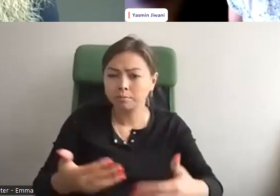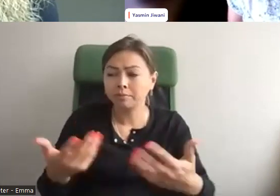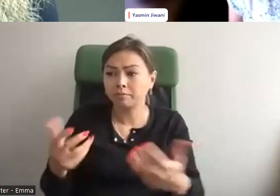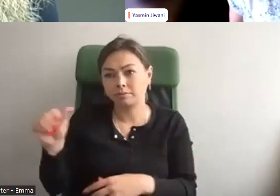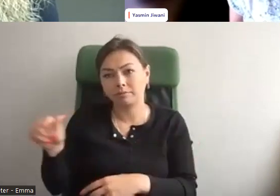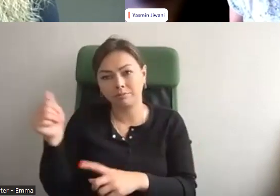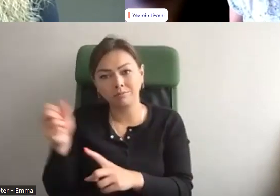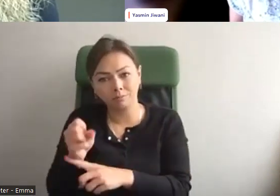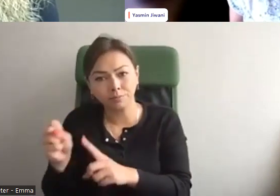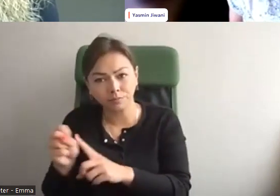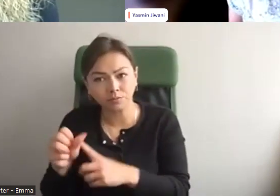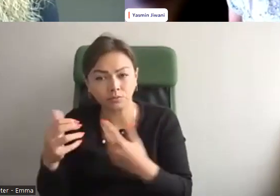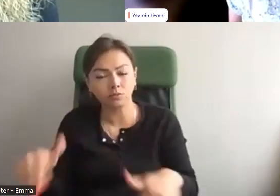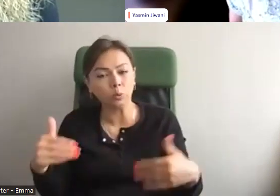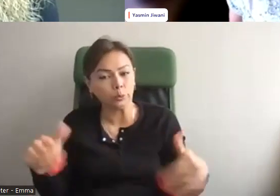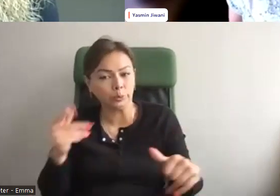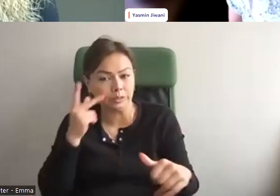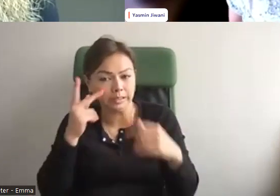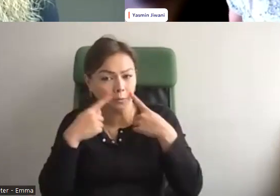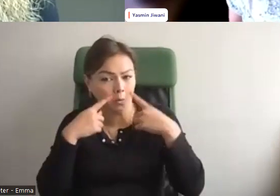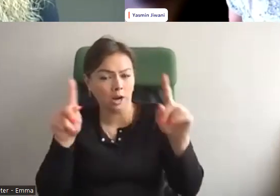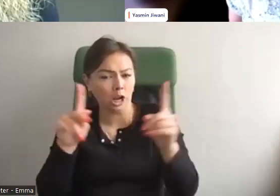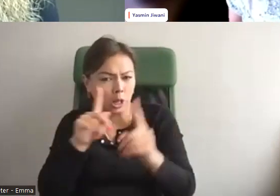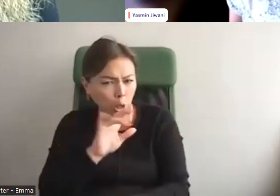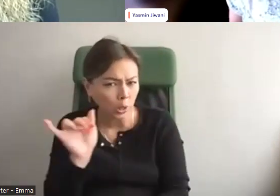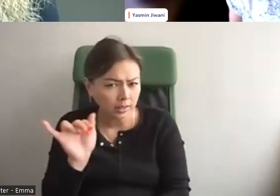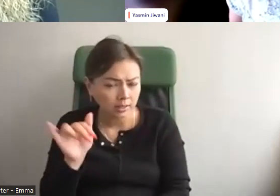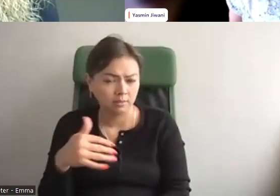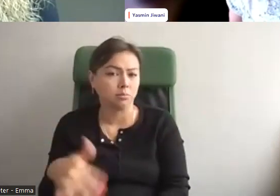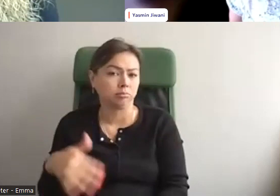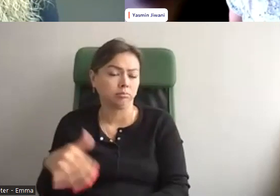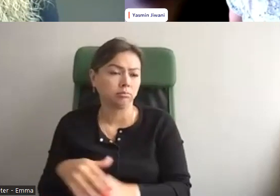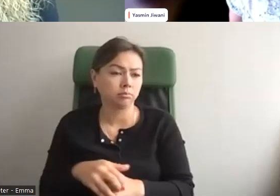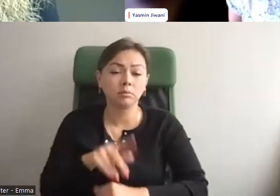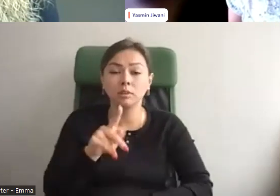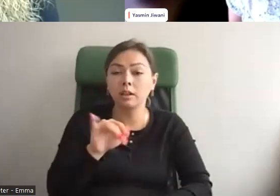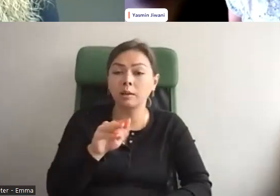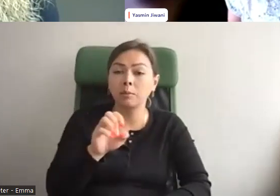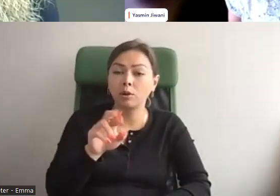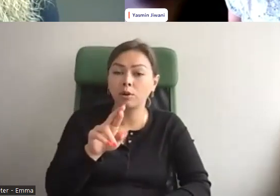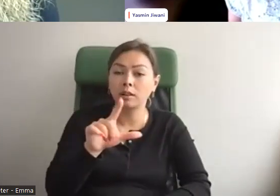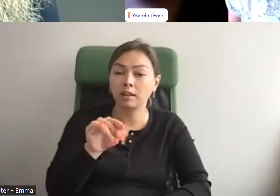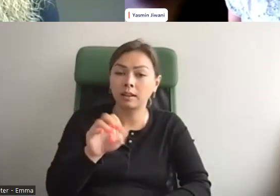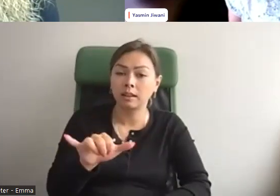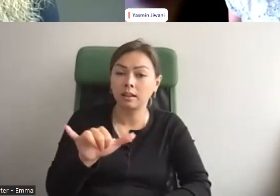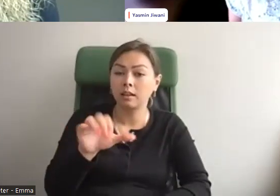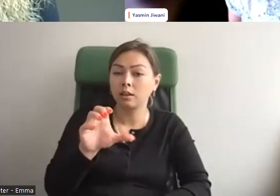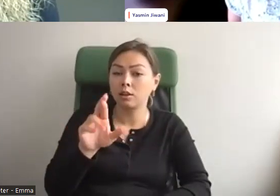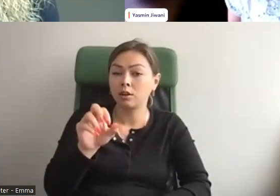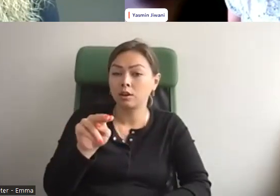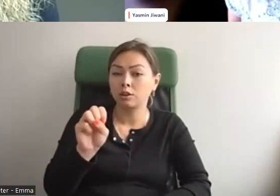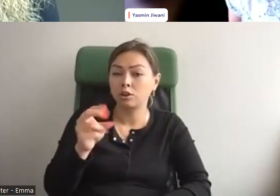see, in fact, how that works. Or, you know, Kimberly Cranshaw's group, Say Our Name, the